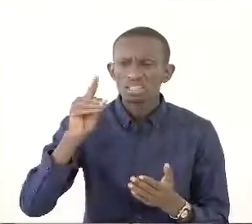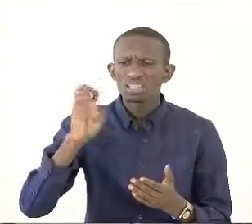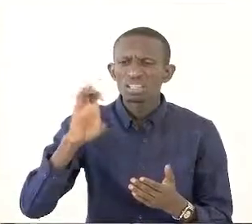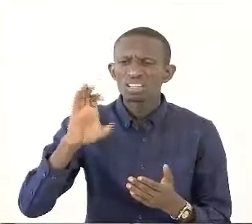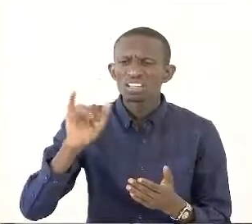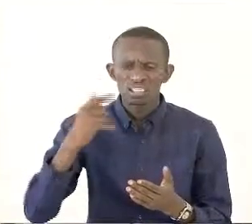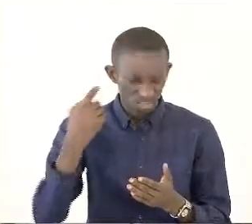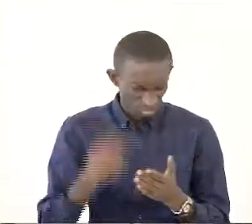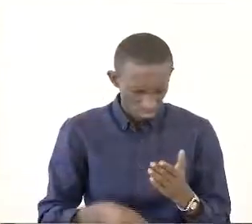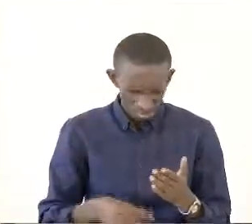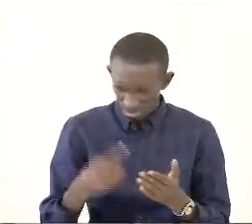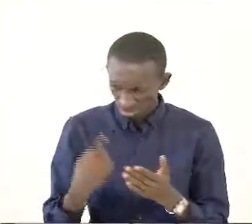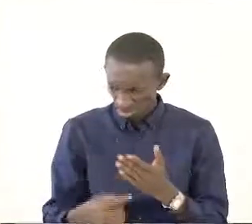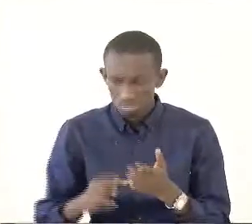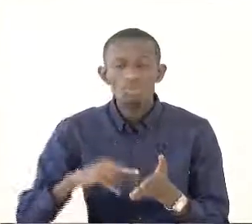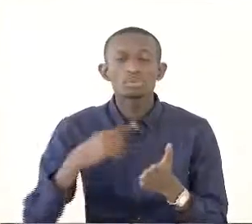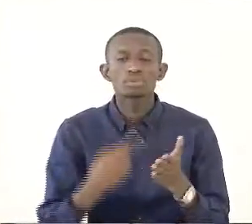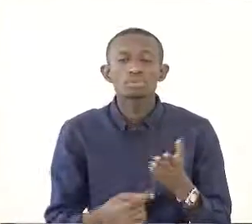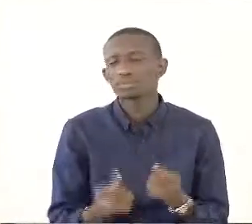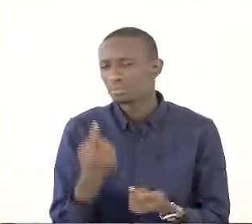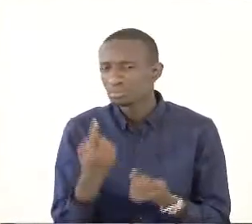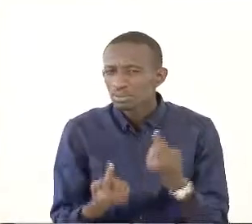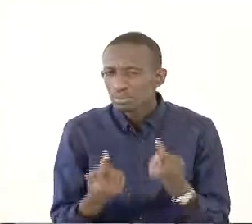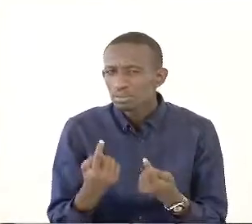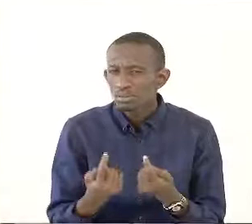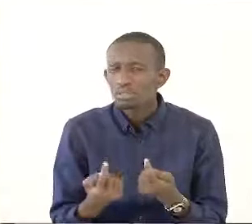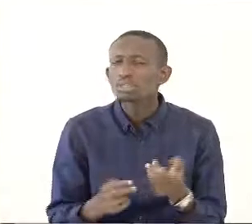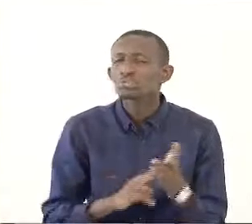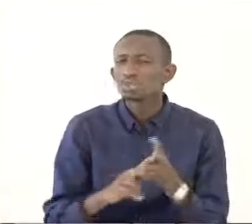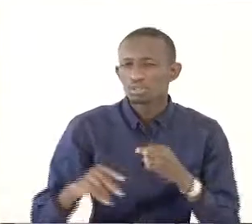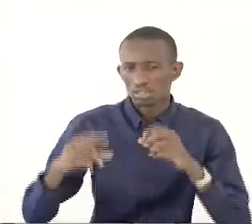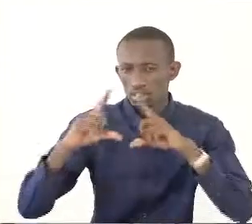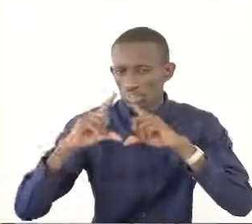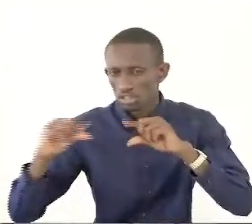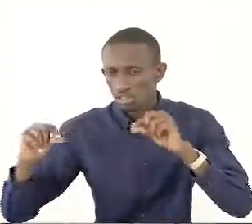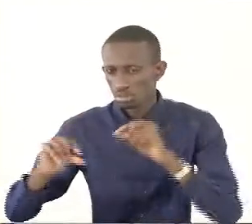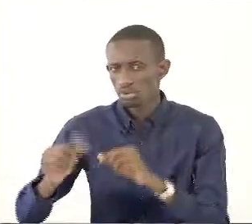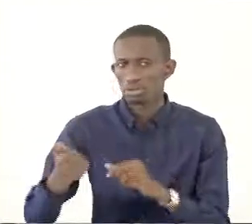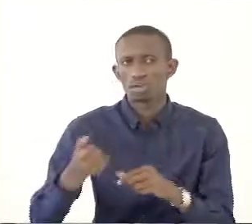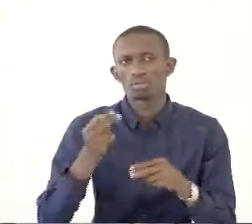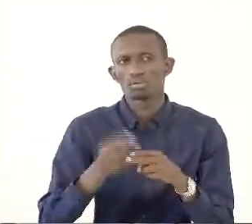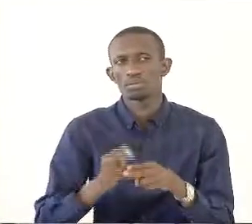So what is that decay? Sometimes we use another word as the disintegration.